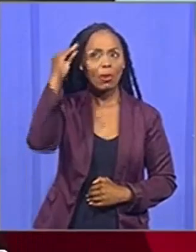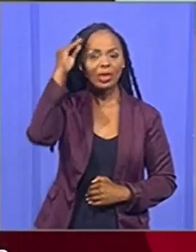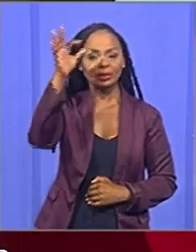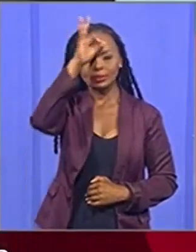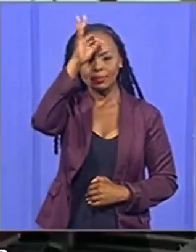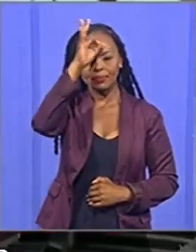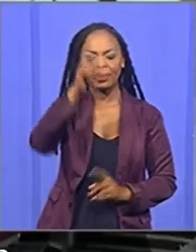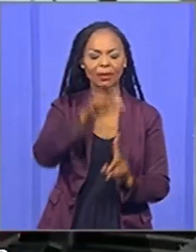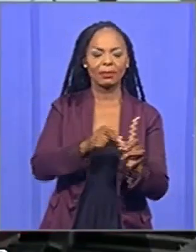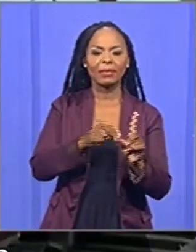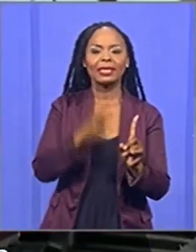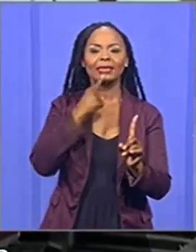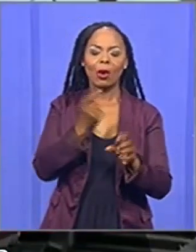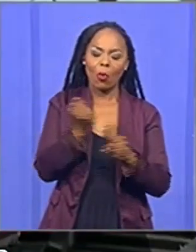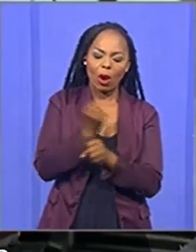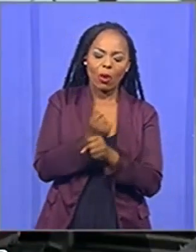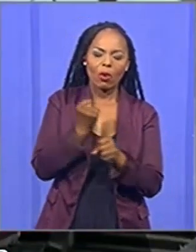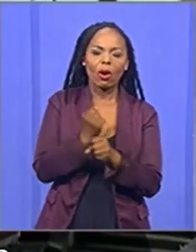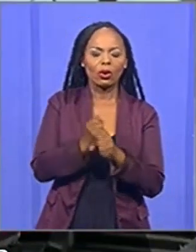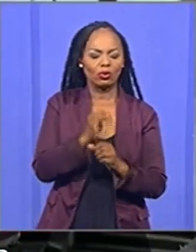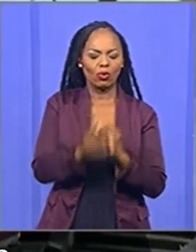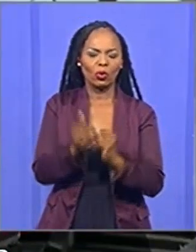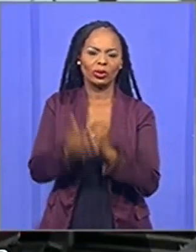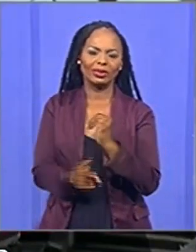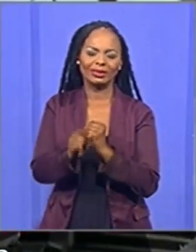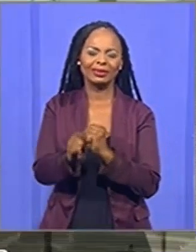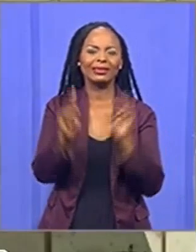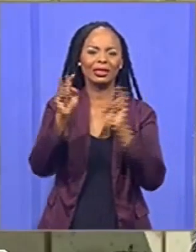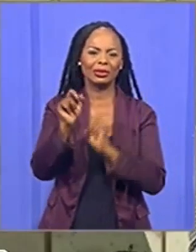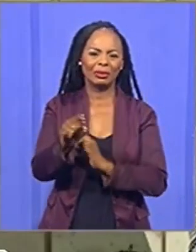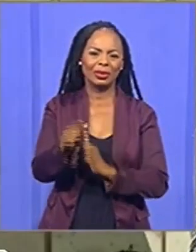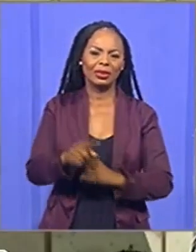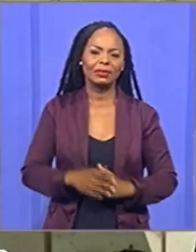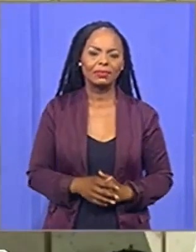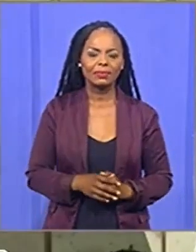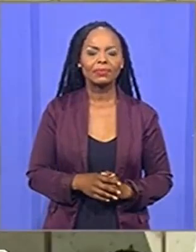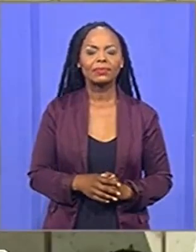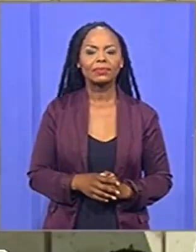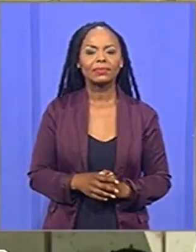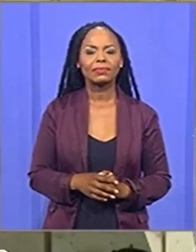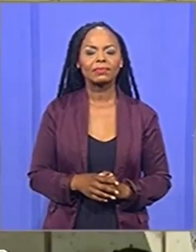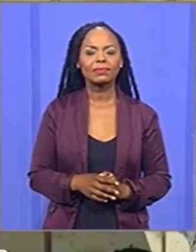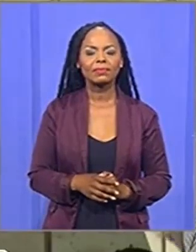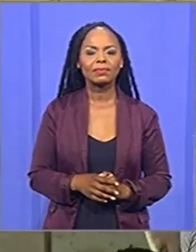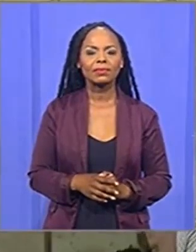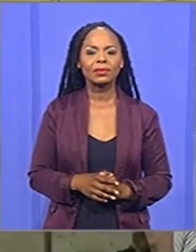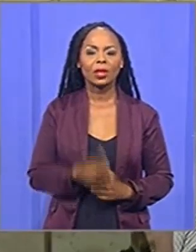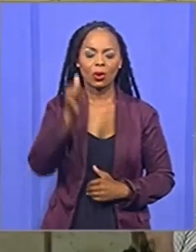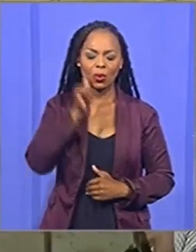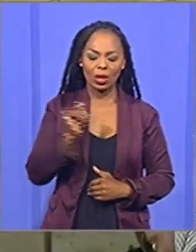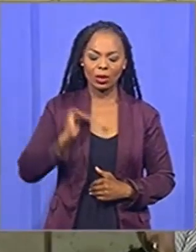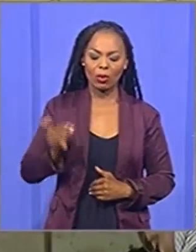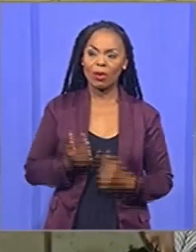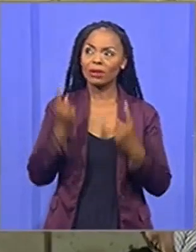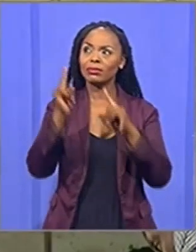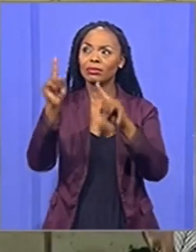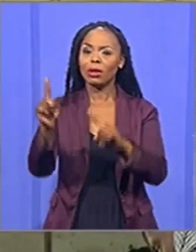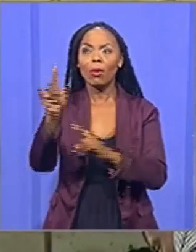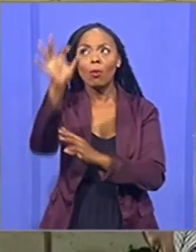ke mosebetsi wa bona ho sebeletsa mahlatsipa a ditlolo tsa molao. When a woman comes to the police station to